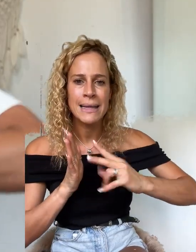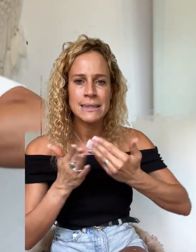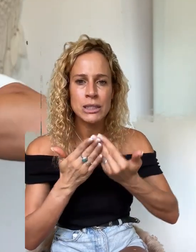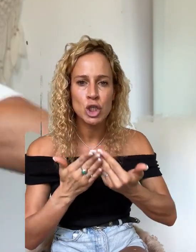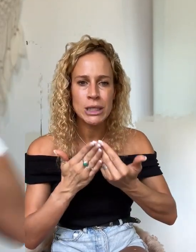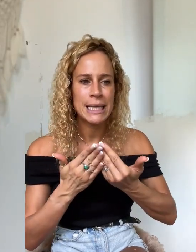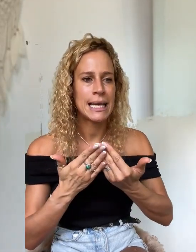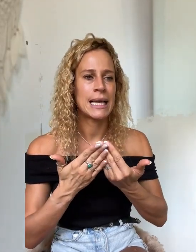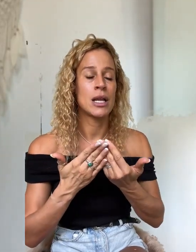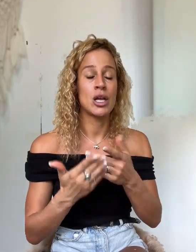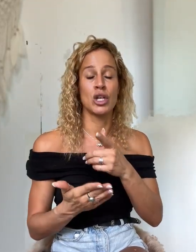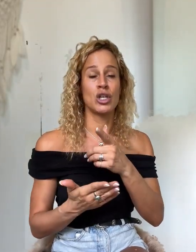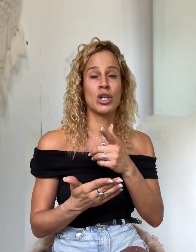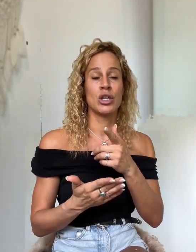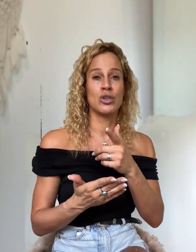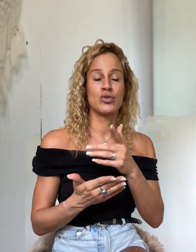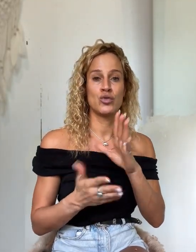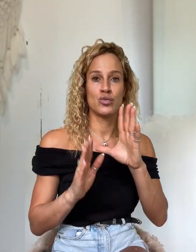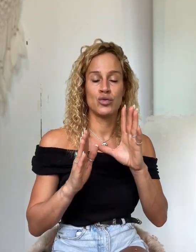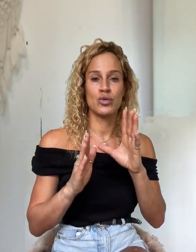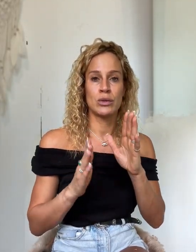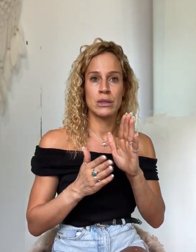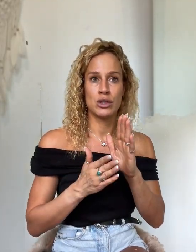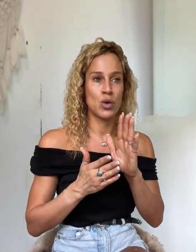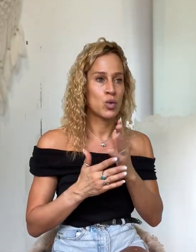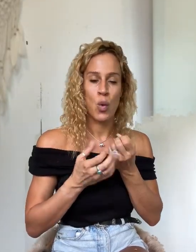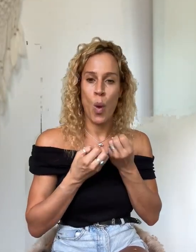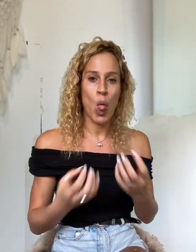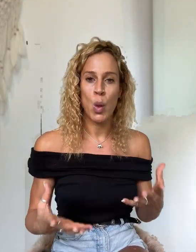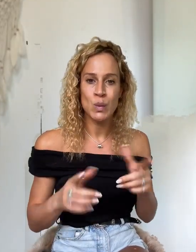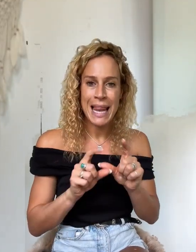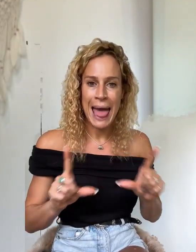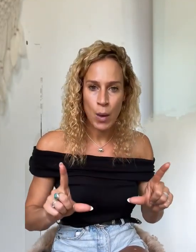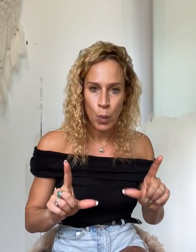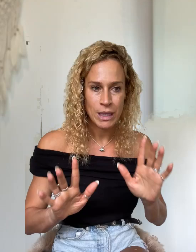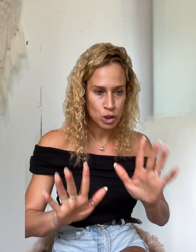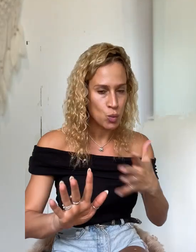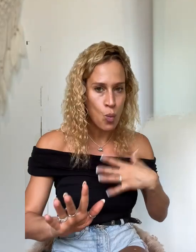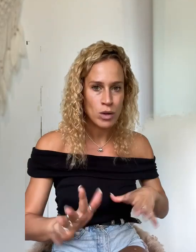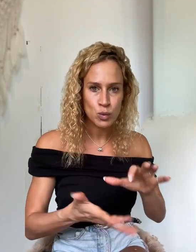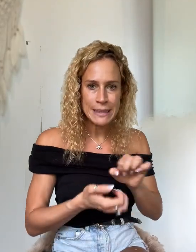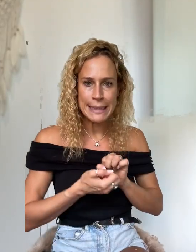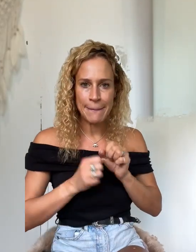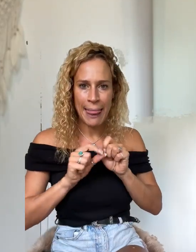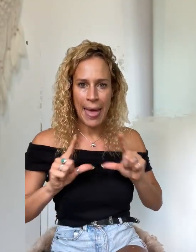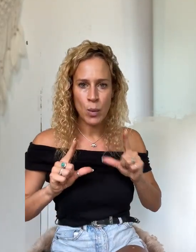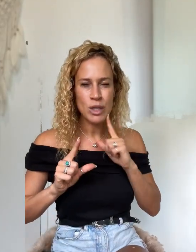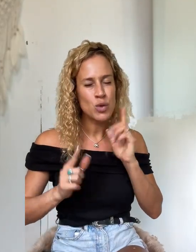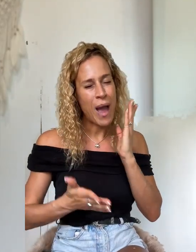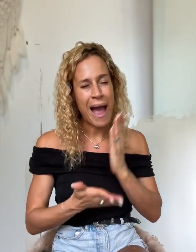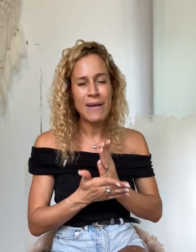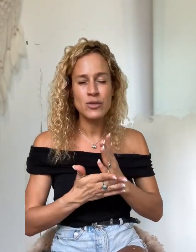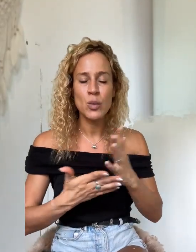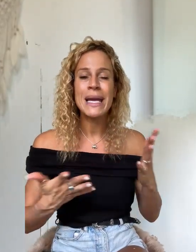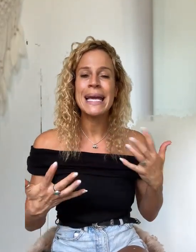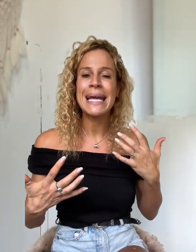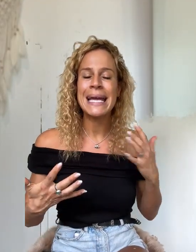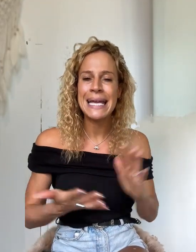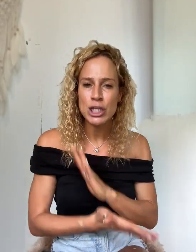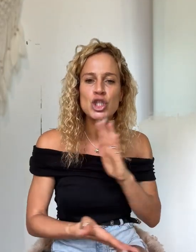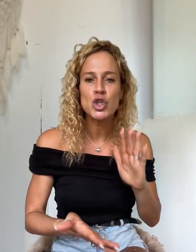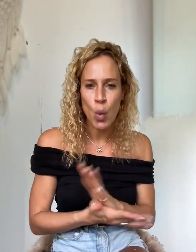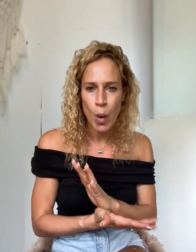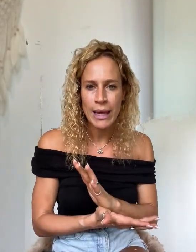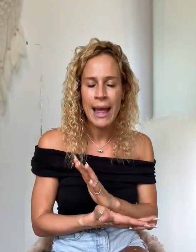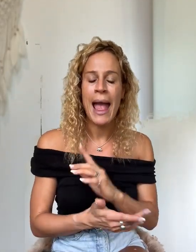plan so that you don't lose your language after a study break, make sure it's doable, it's small, it's